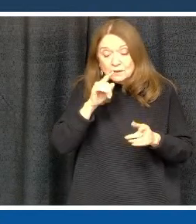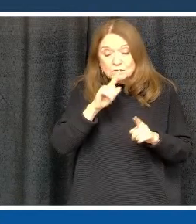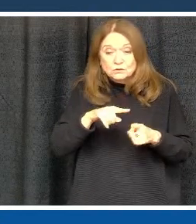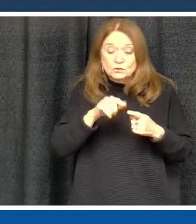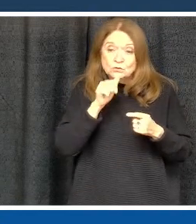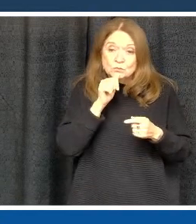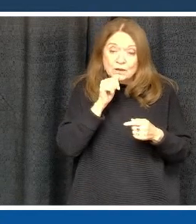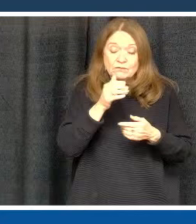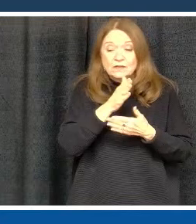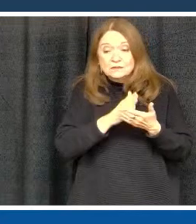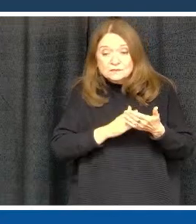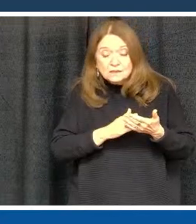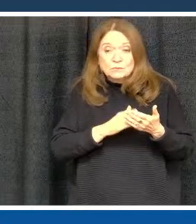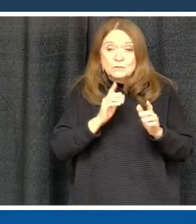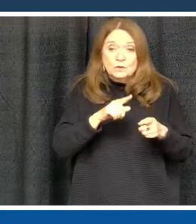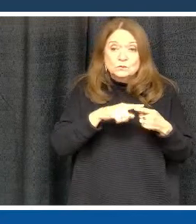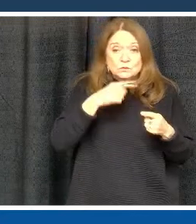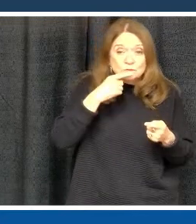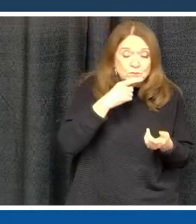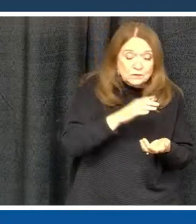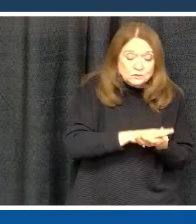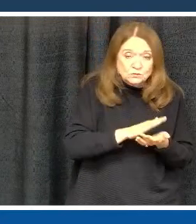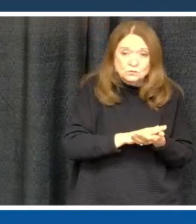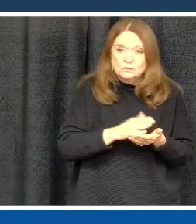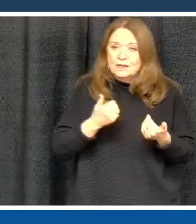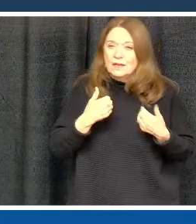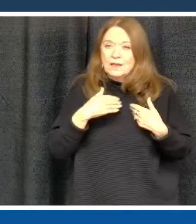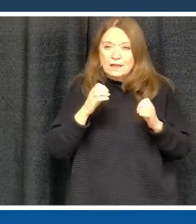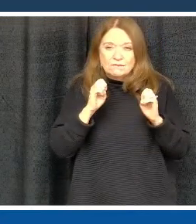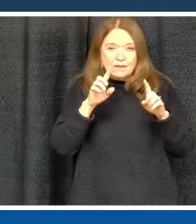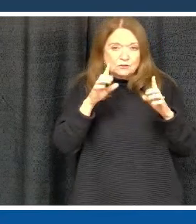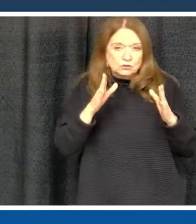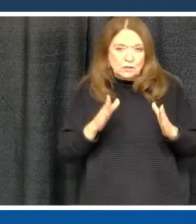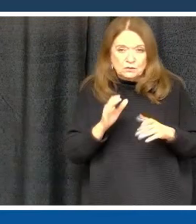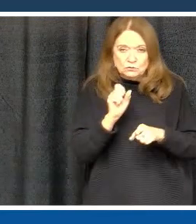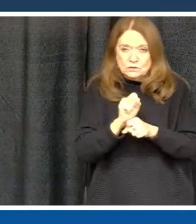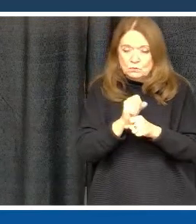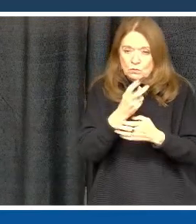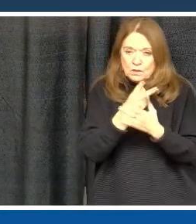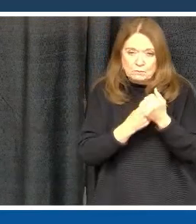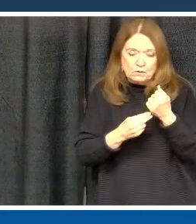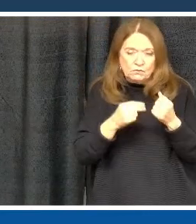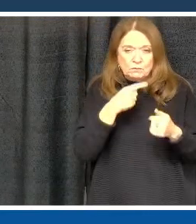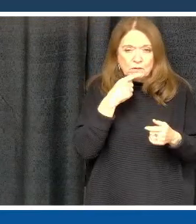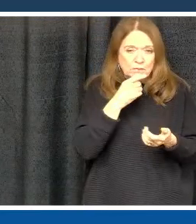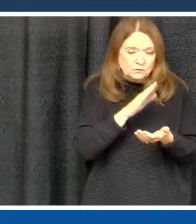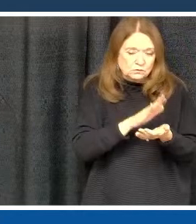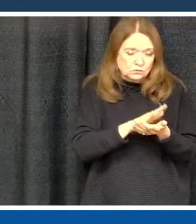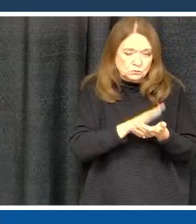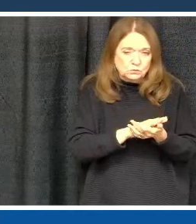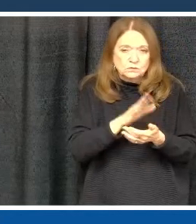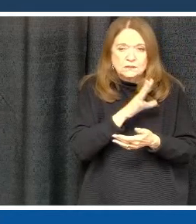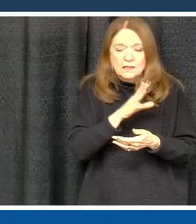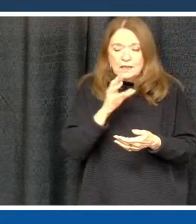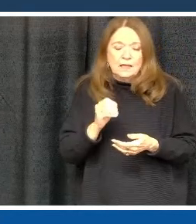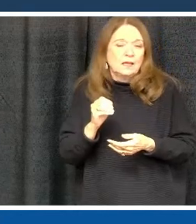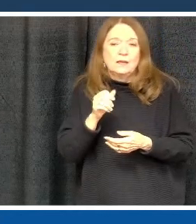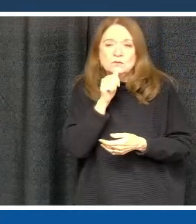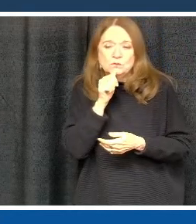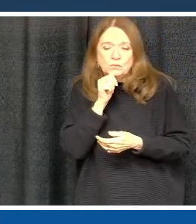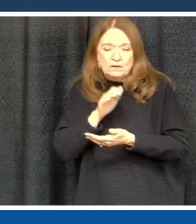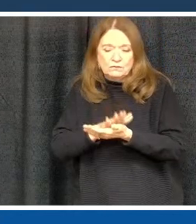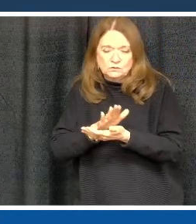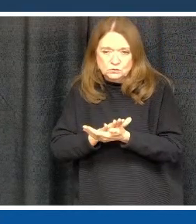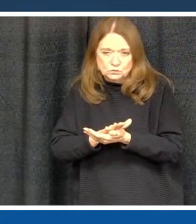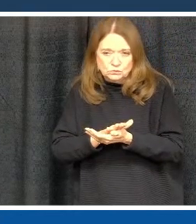private schools and some of their kids go to public schools. I've got educators that work in the public school system. I've got educators that work in the private